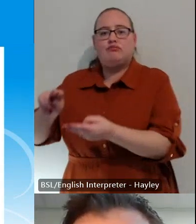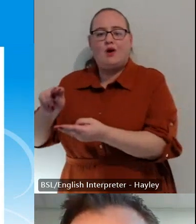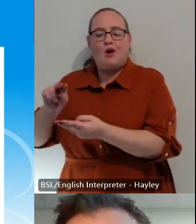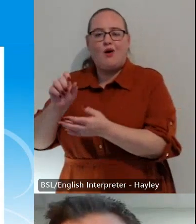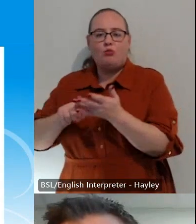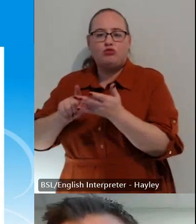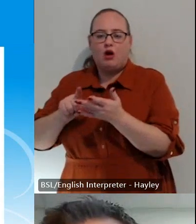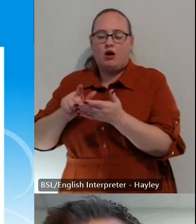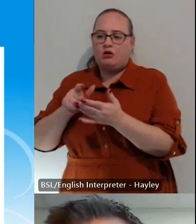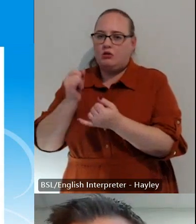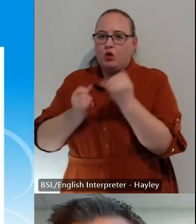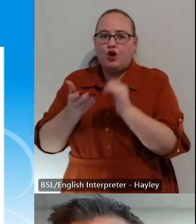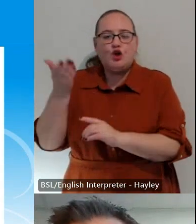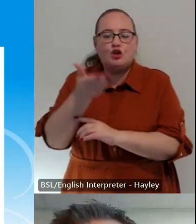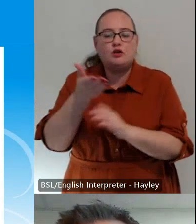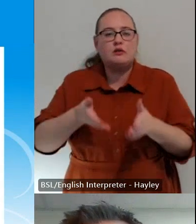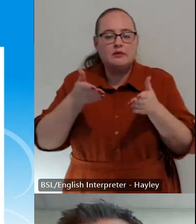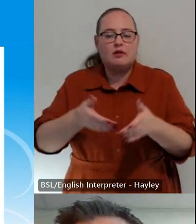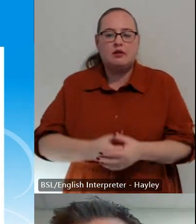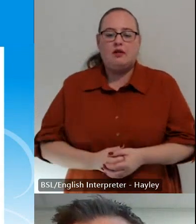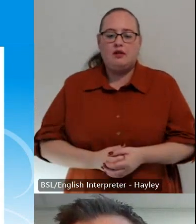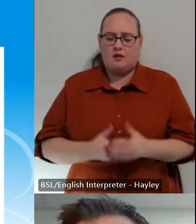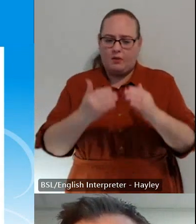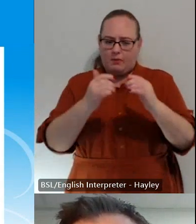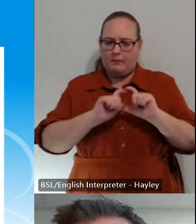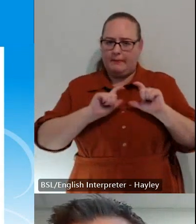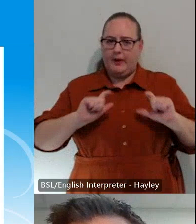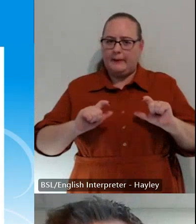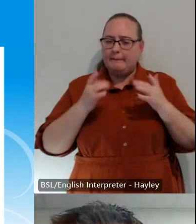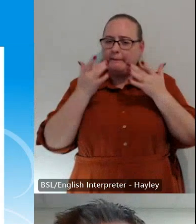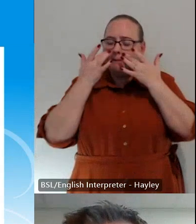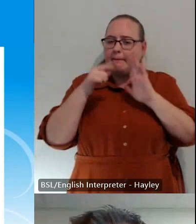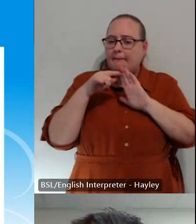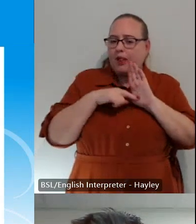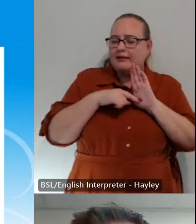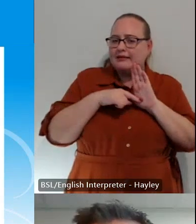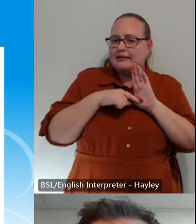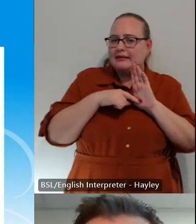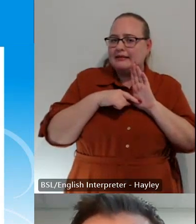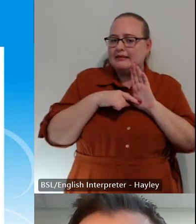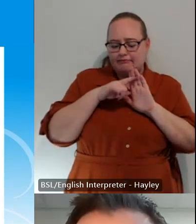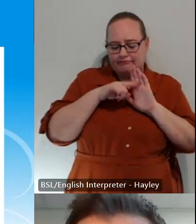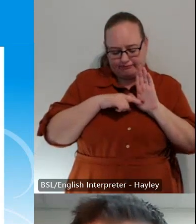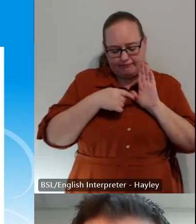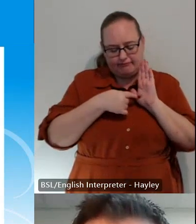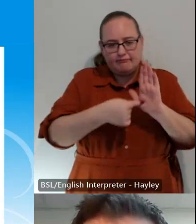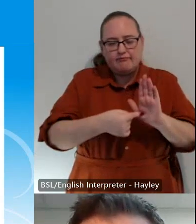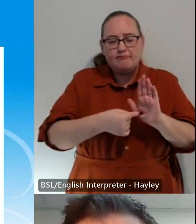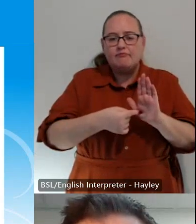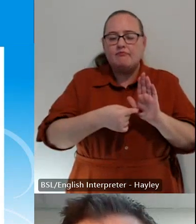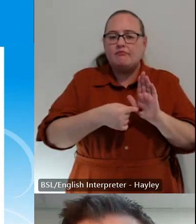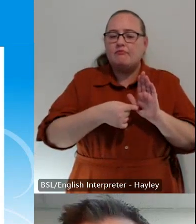show at the bottom here, which you can go back and read later, is that our policies really did not keep up with the problems that we